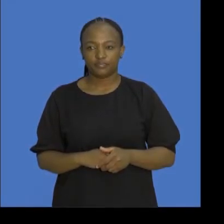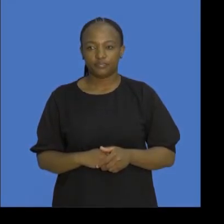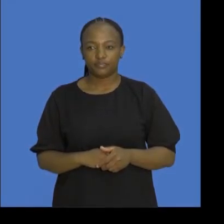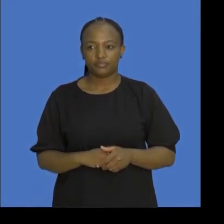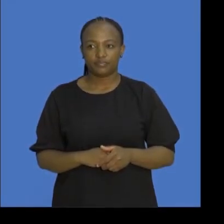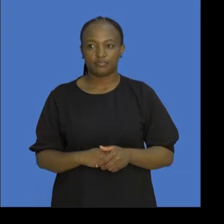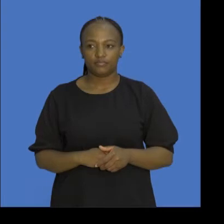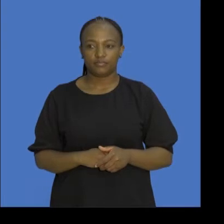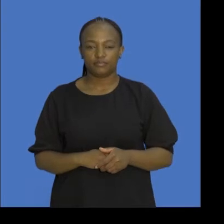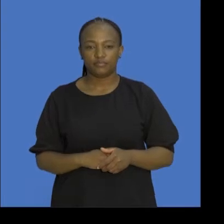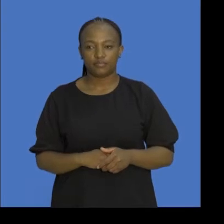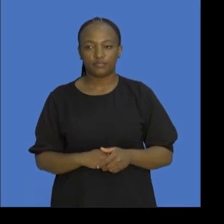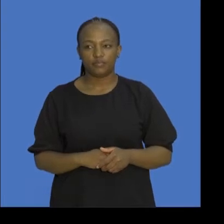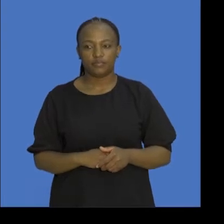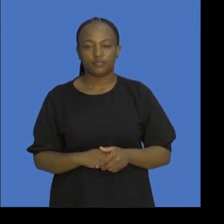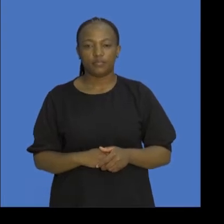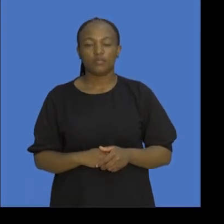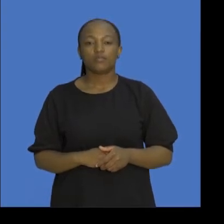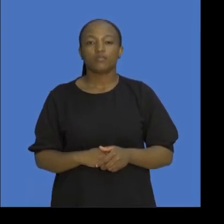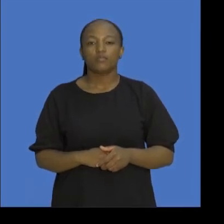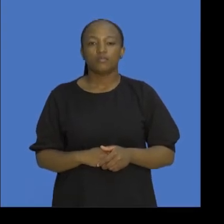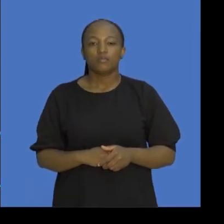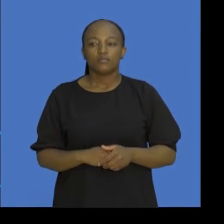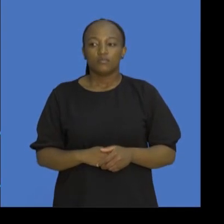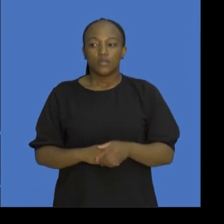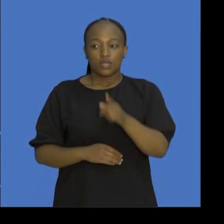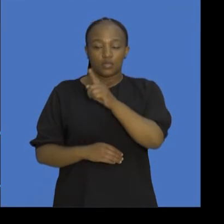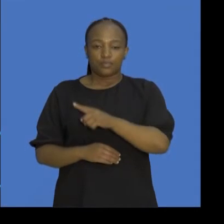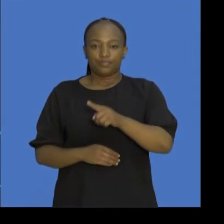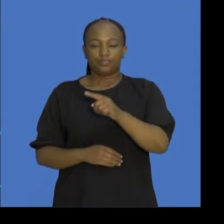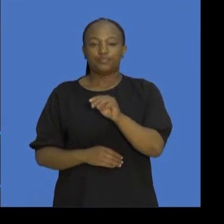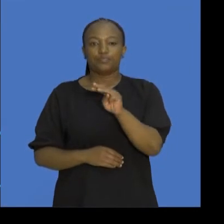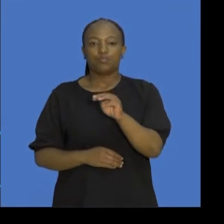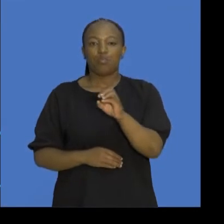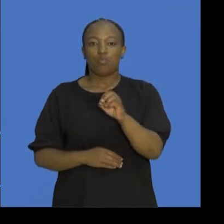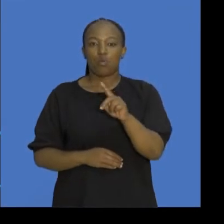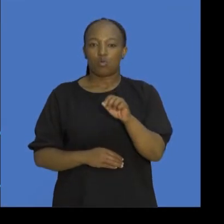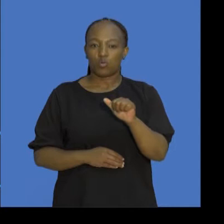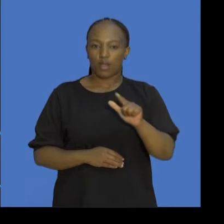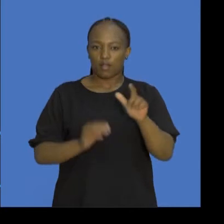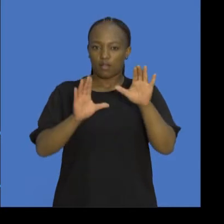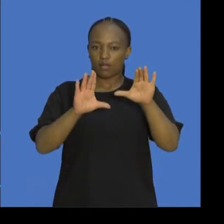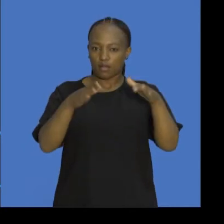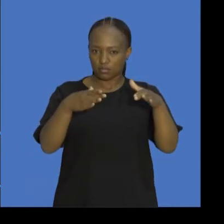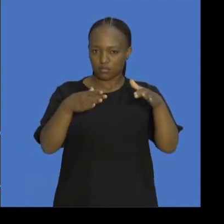So actually this modal class is not really bad because